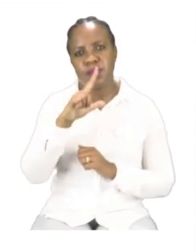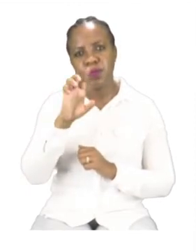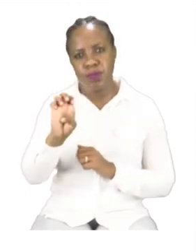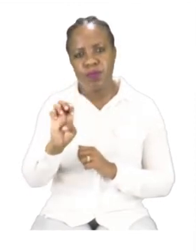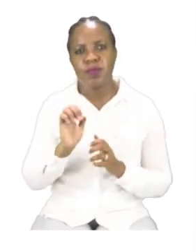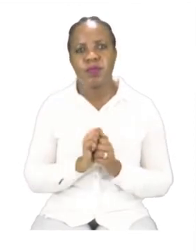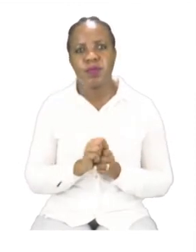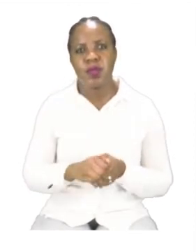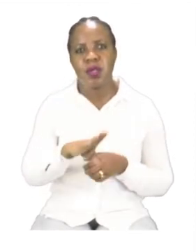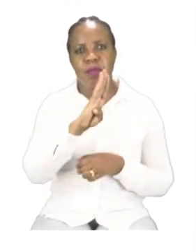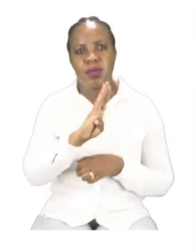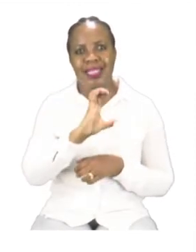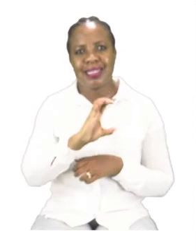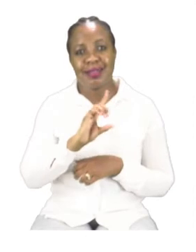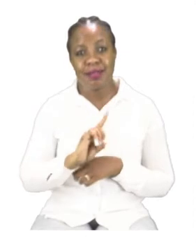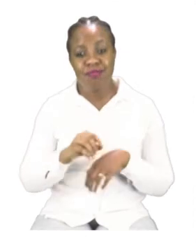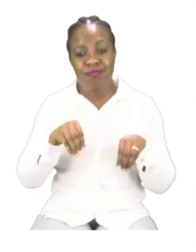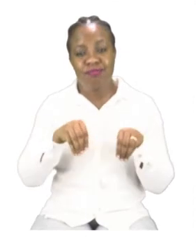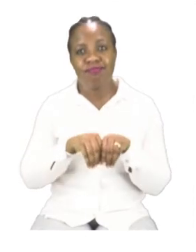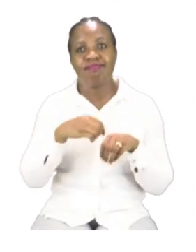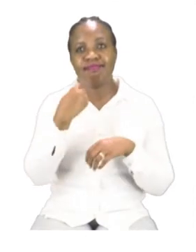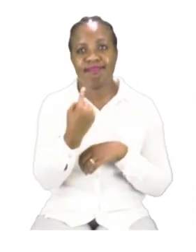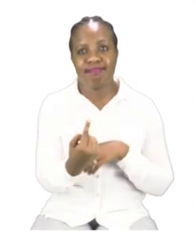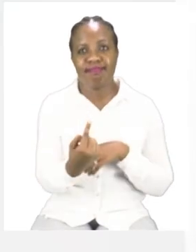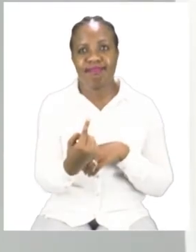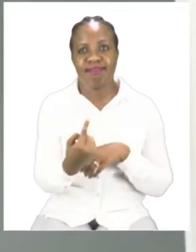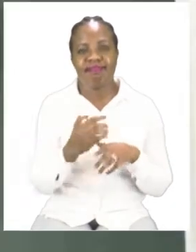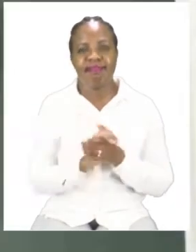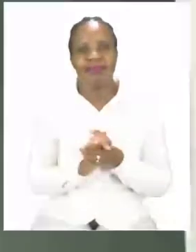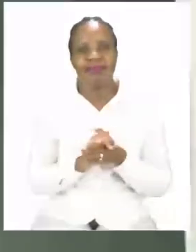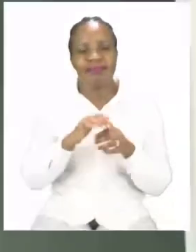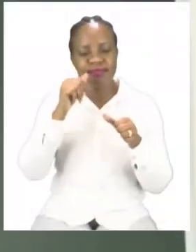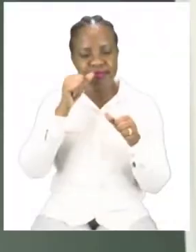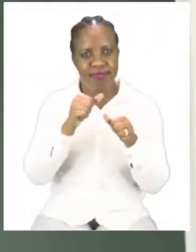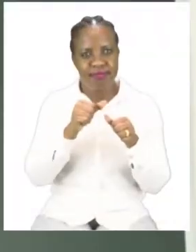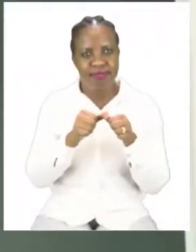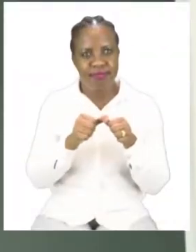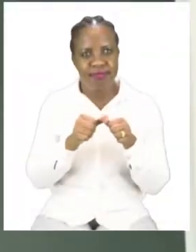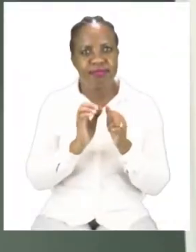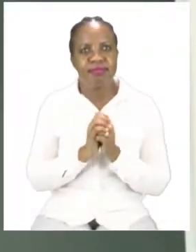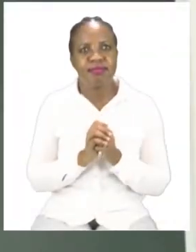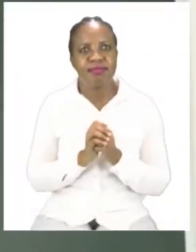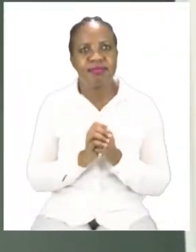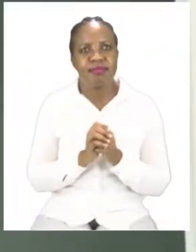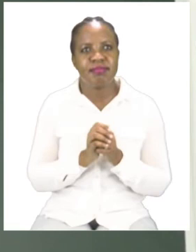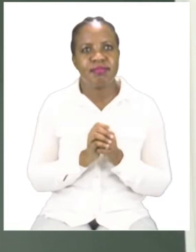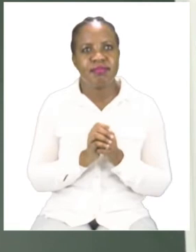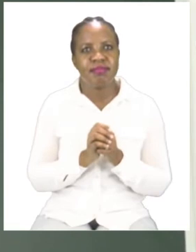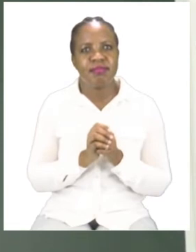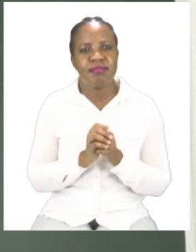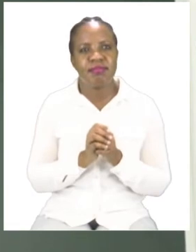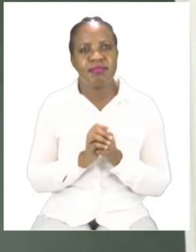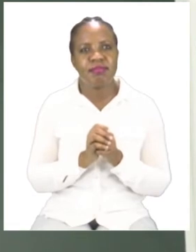do by yourself. Remember, you need to follow the ordinal number pattern